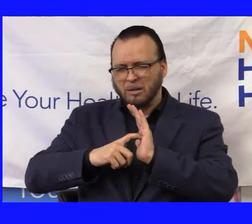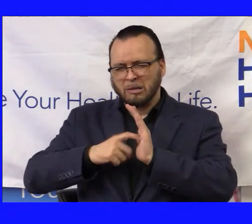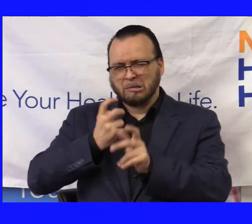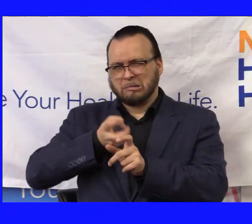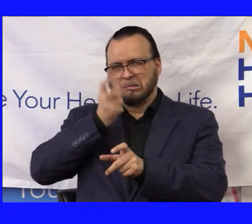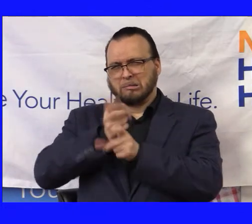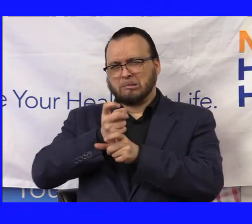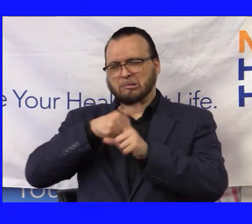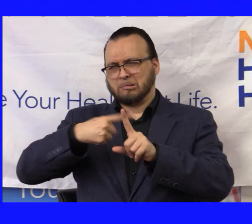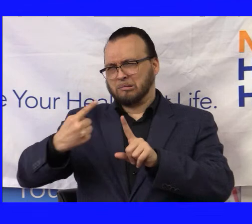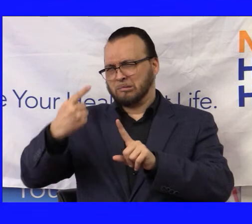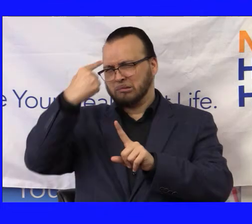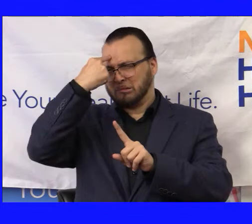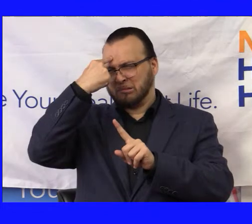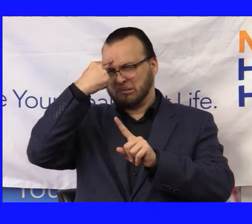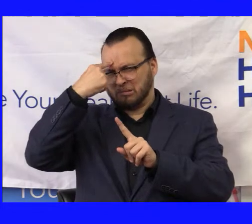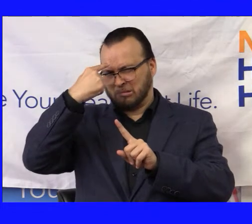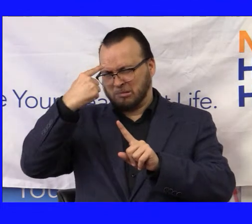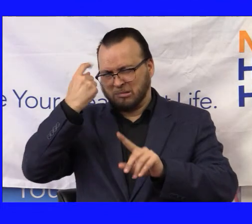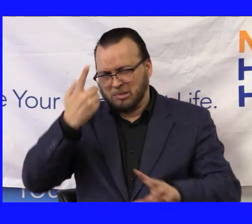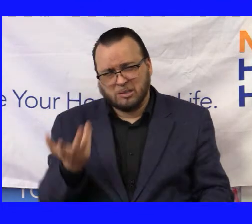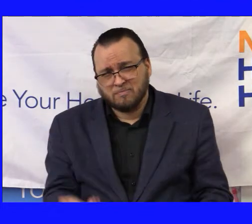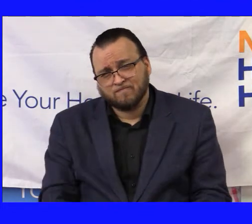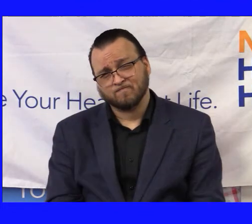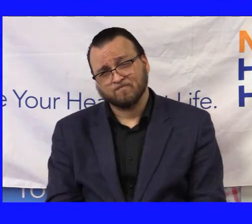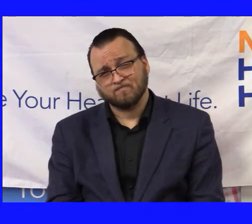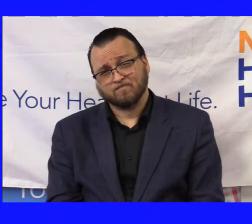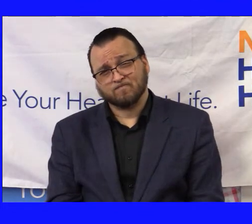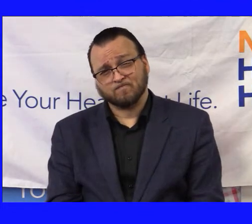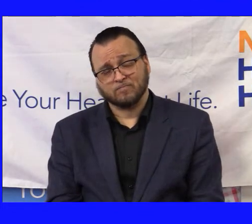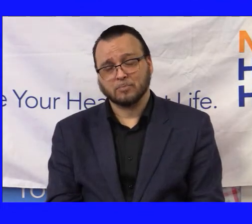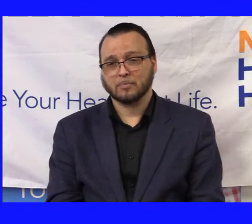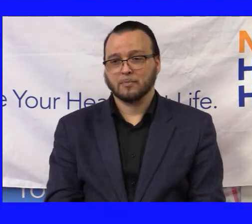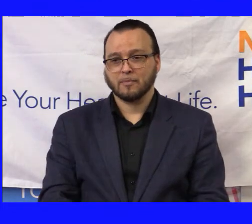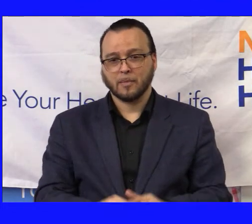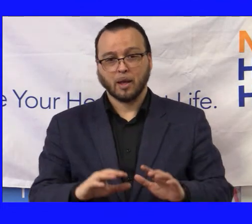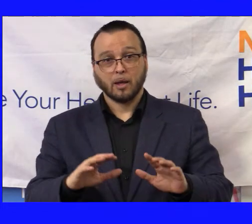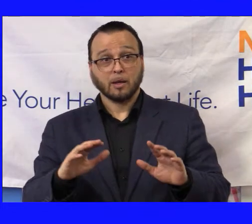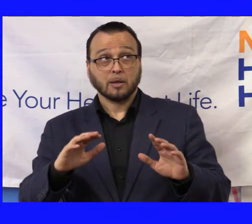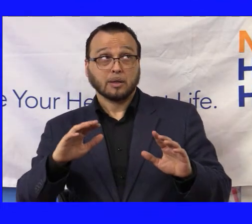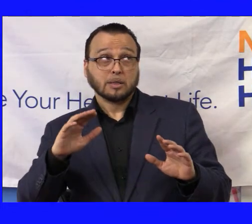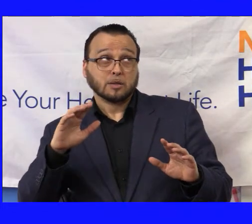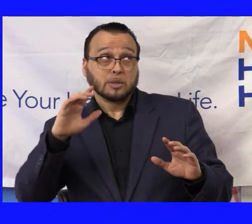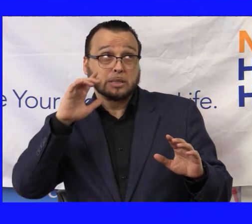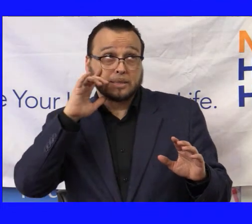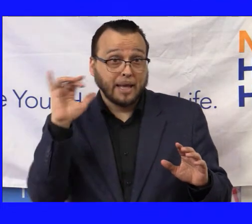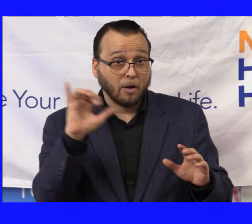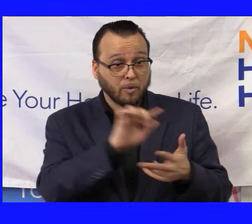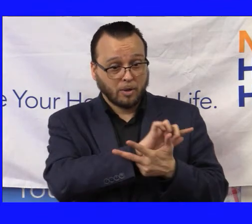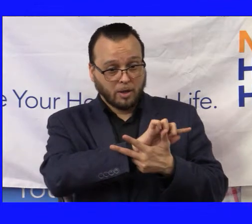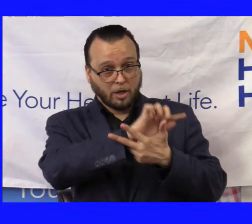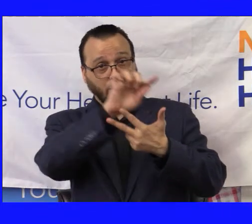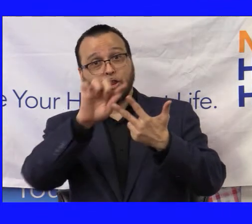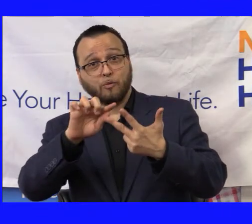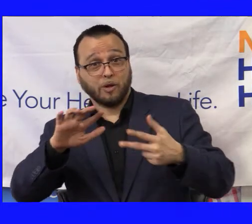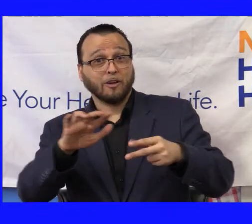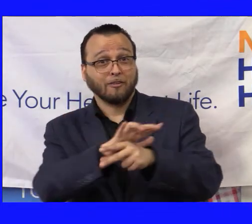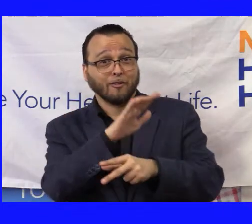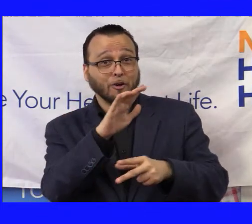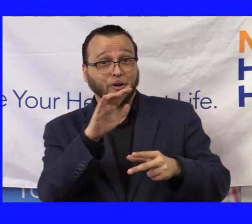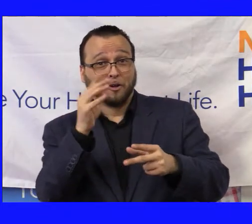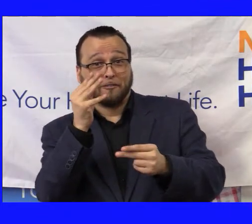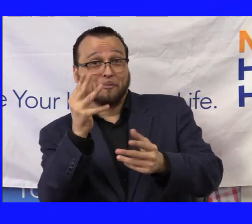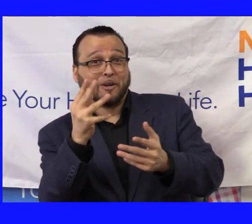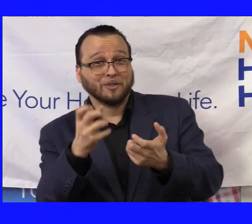for anyone to understand. Mm-hmm. So, Fenny, it sounds like there's 3 follow-up items that we could bring back for